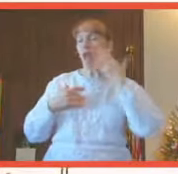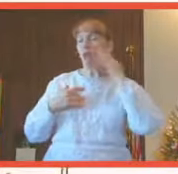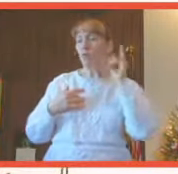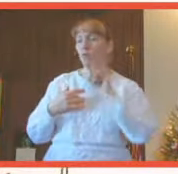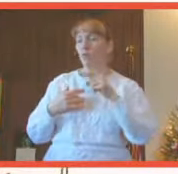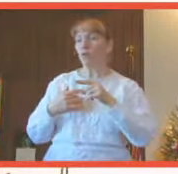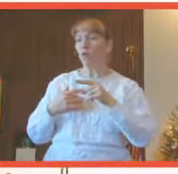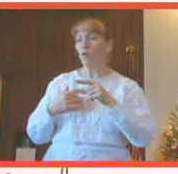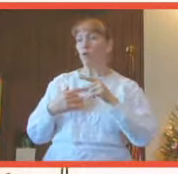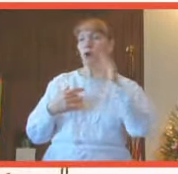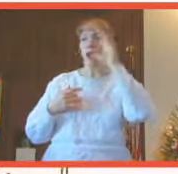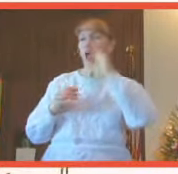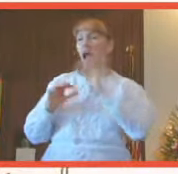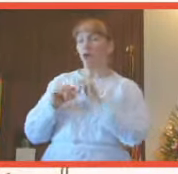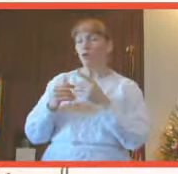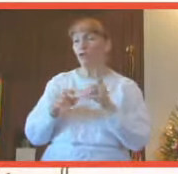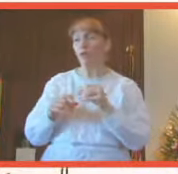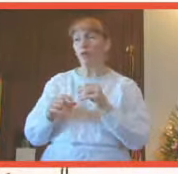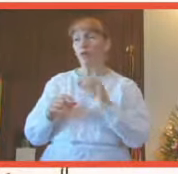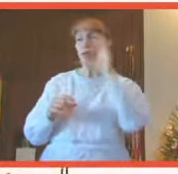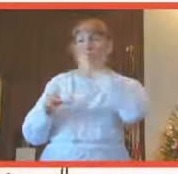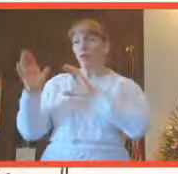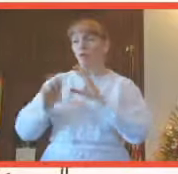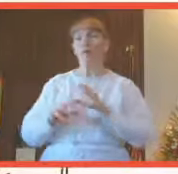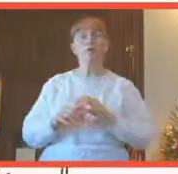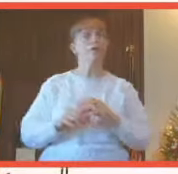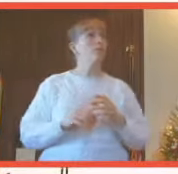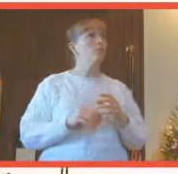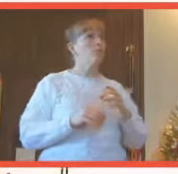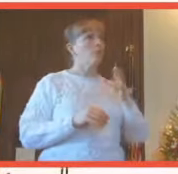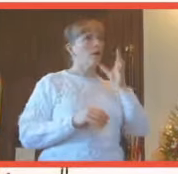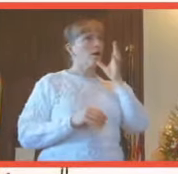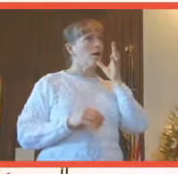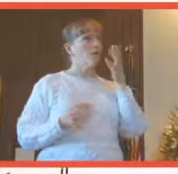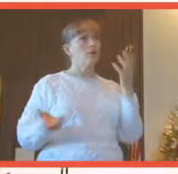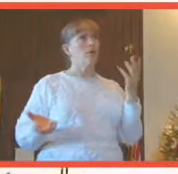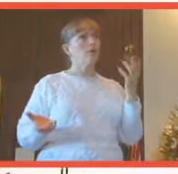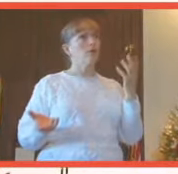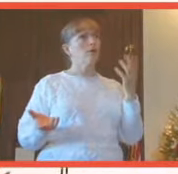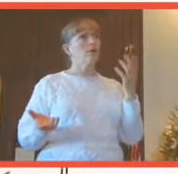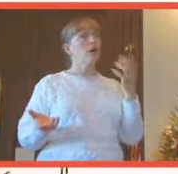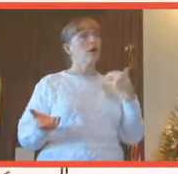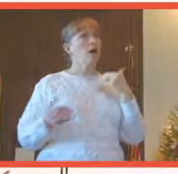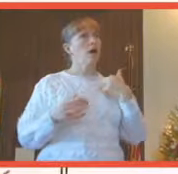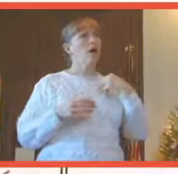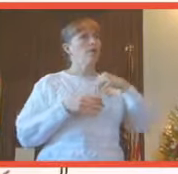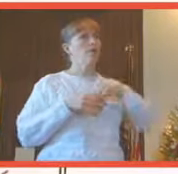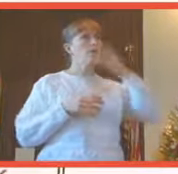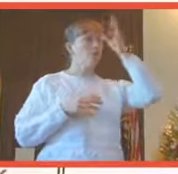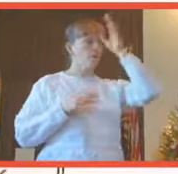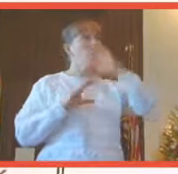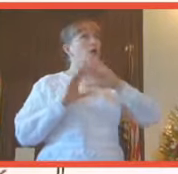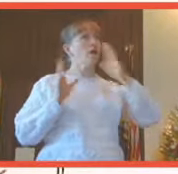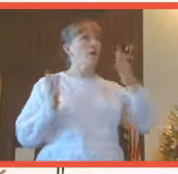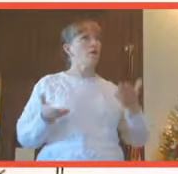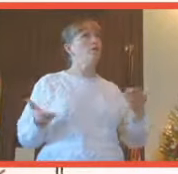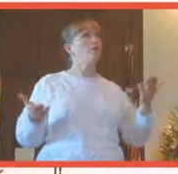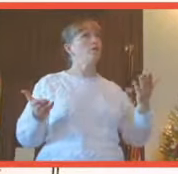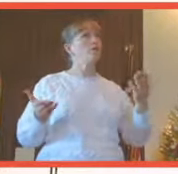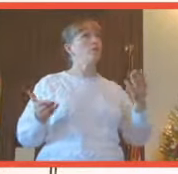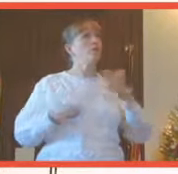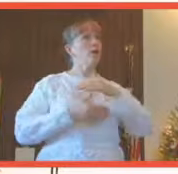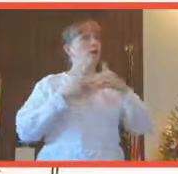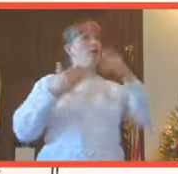this? I've been looking and searching for you. And he's like, Mom, I'm in my Father's house, my heavenly